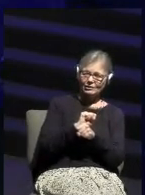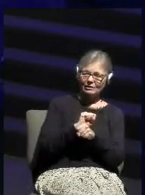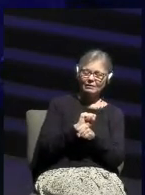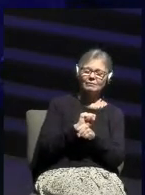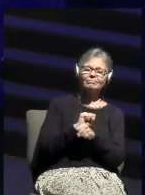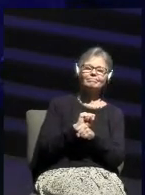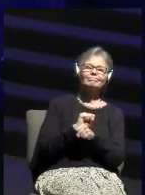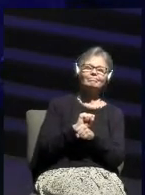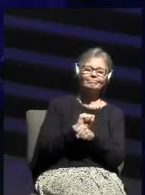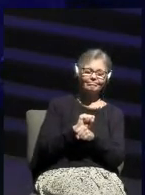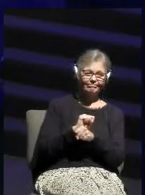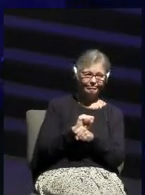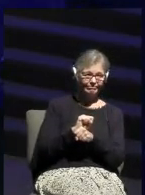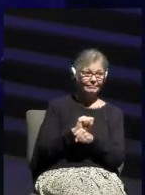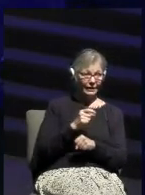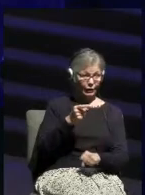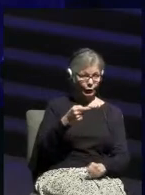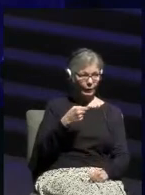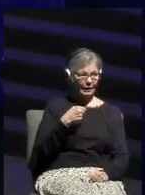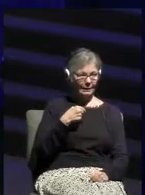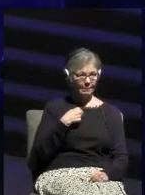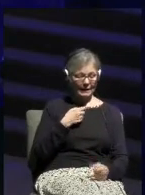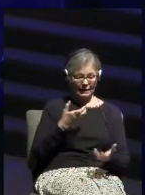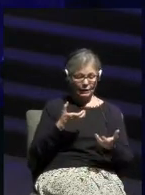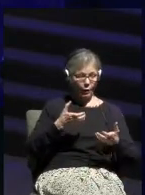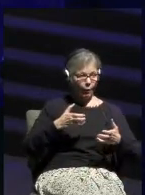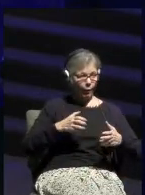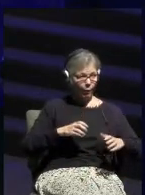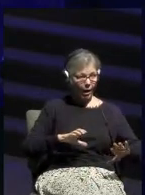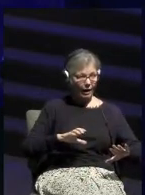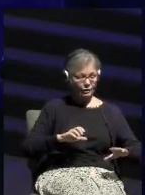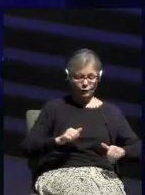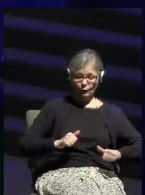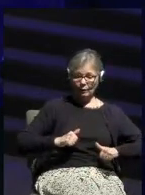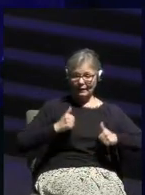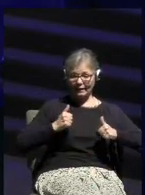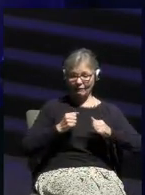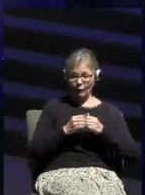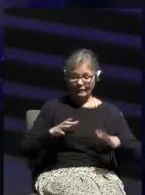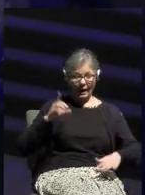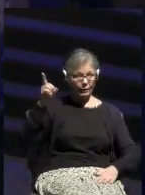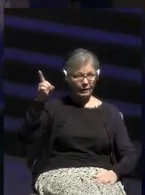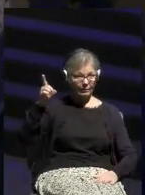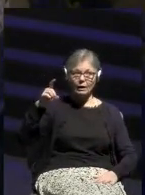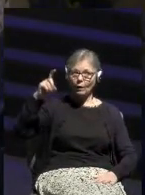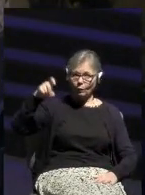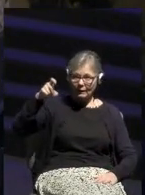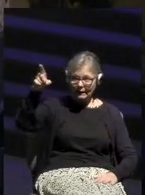I and you do not want to walk through this life without Him.